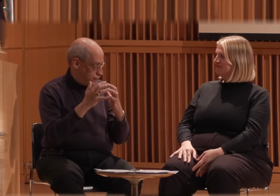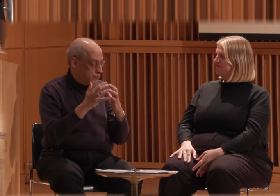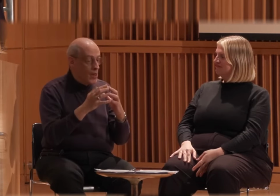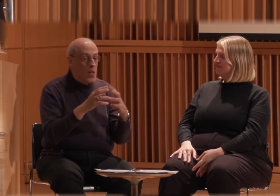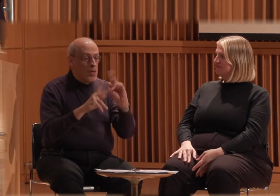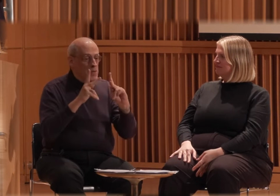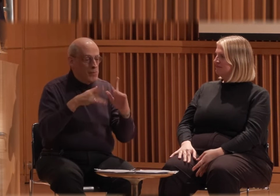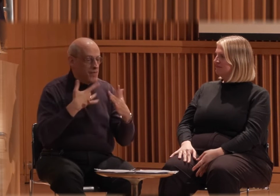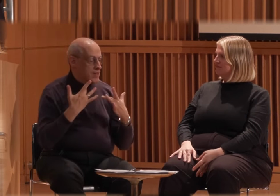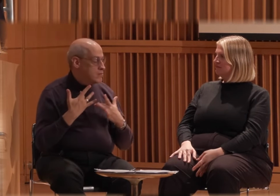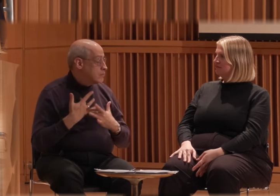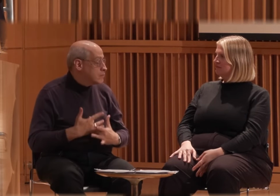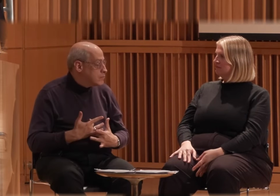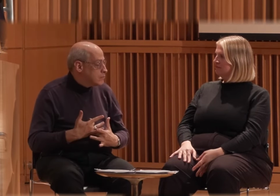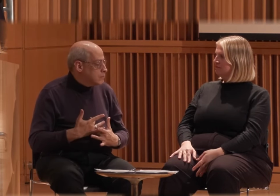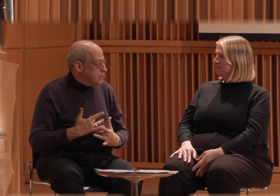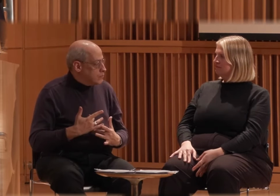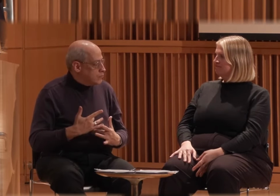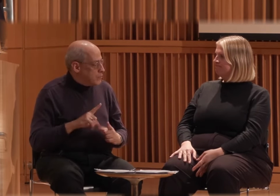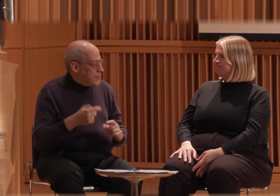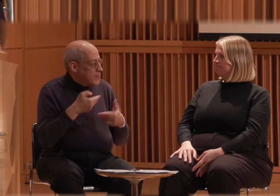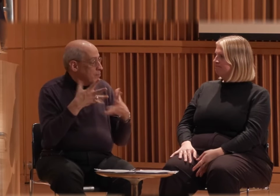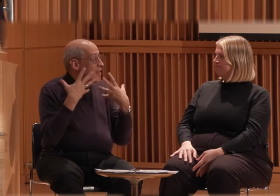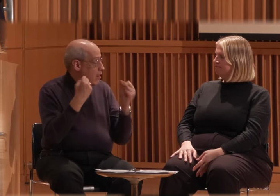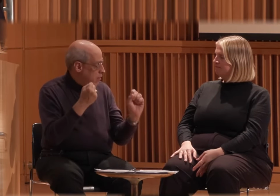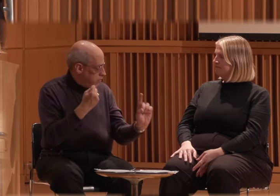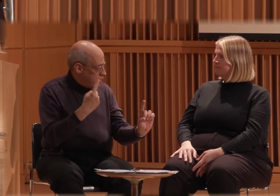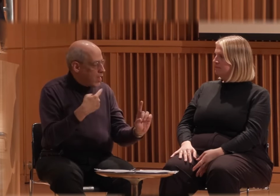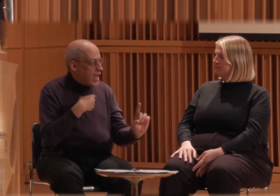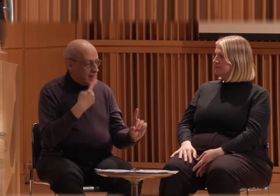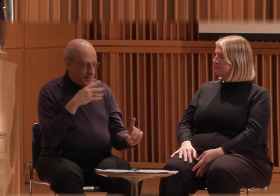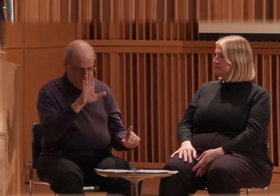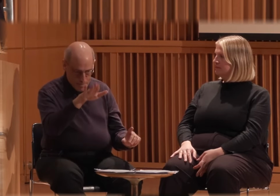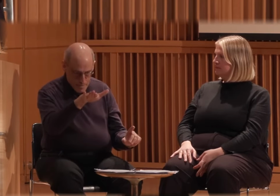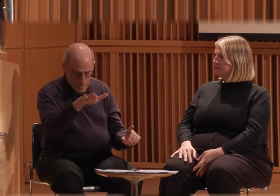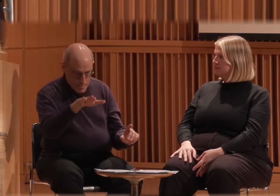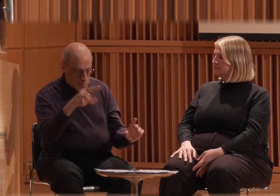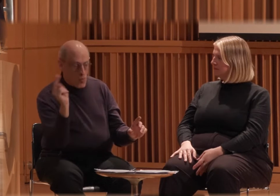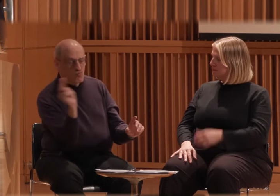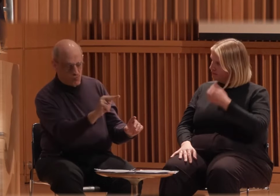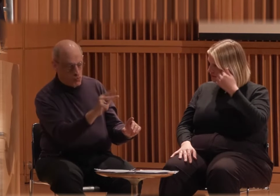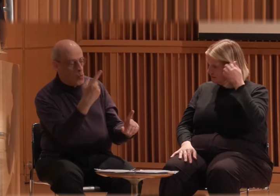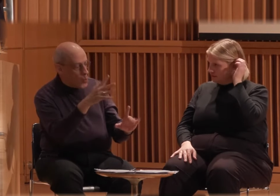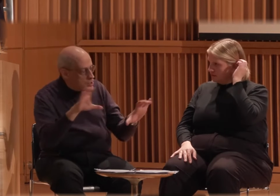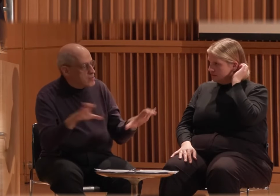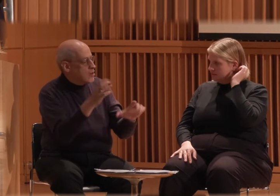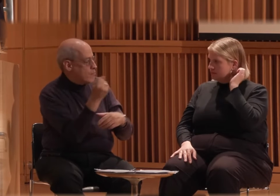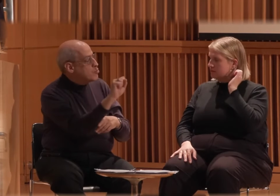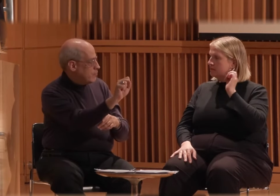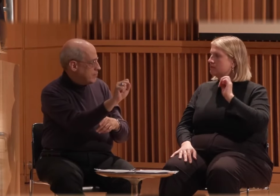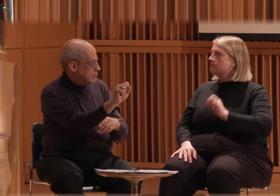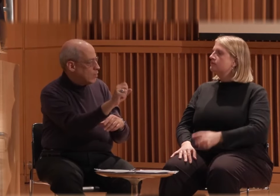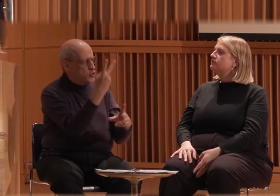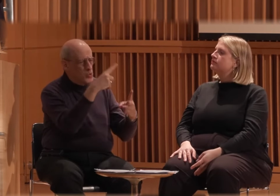get despondent about public health, I always point to this particular movement, and it's actually